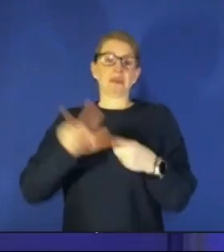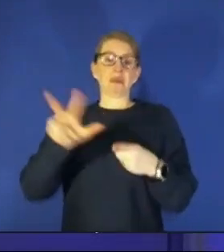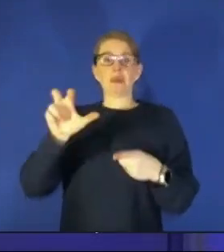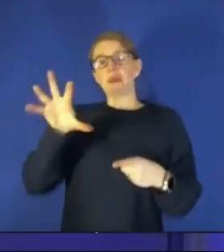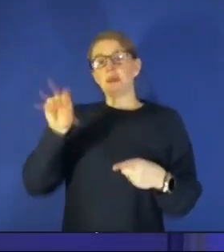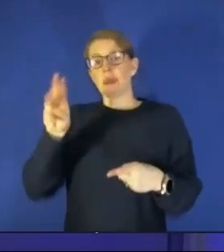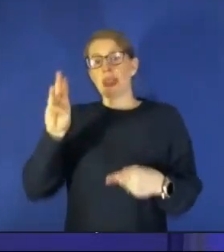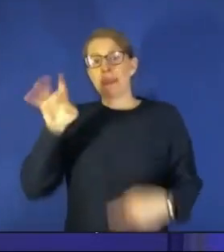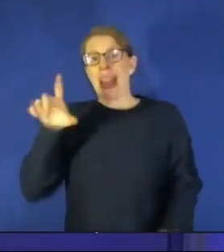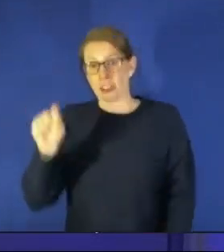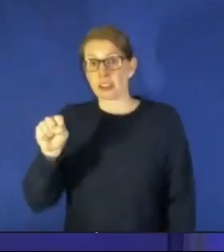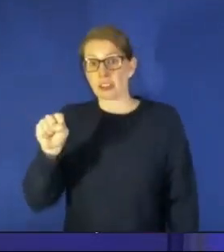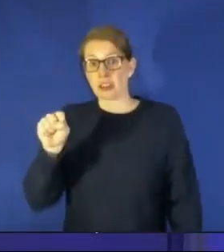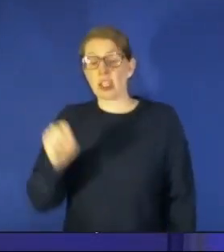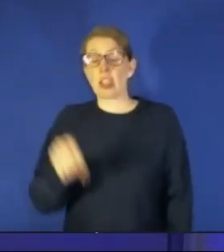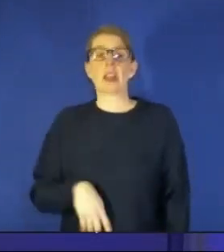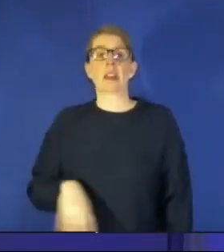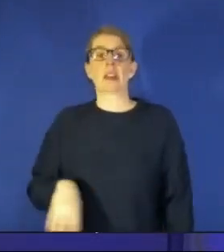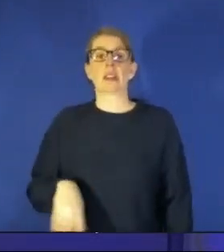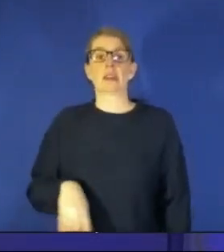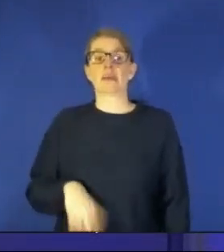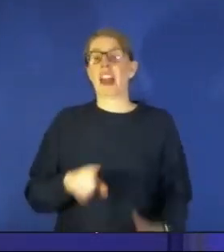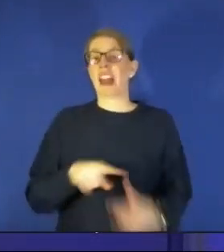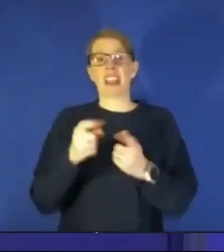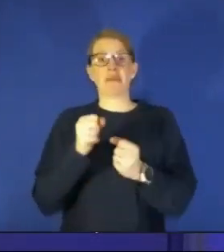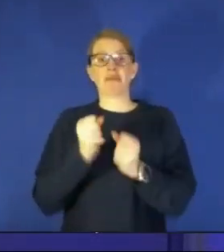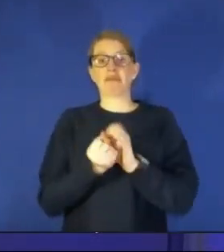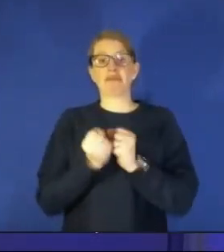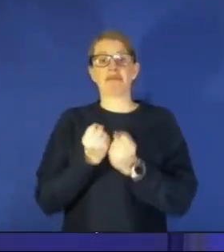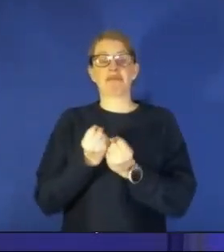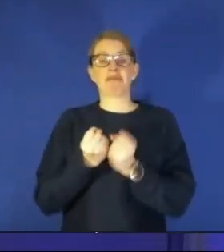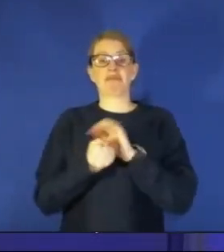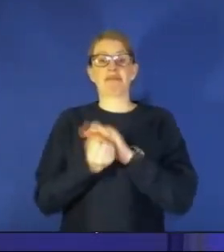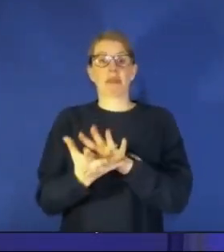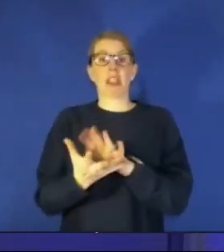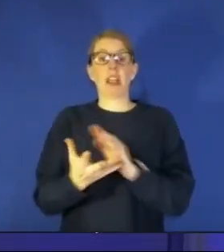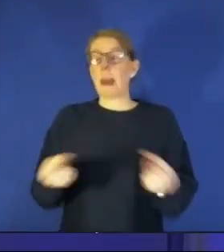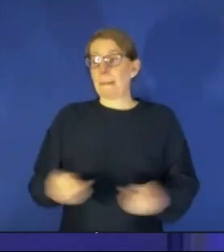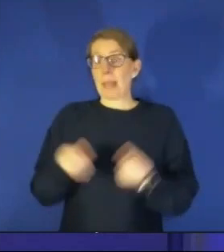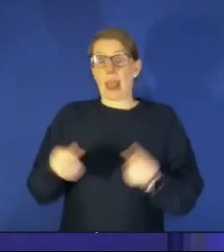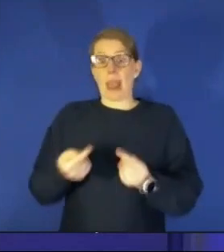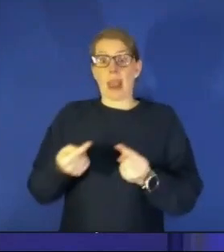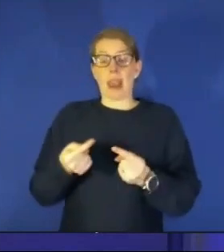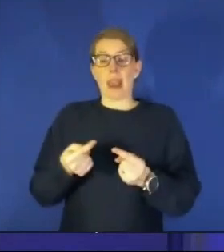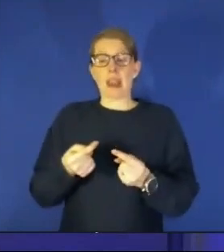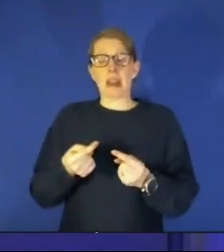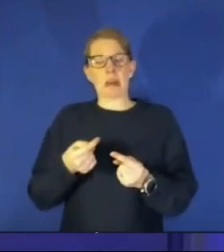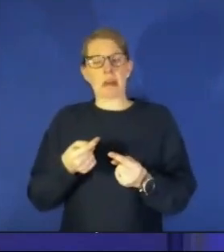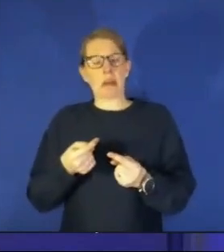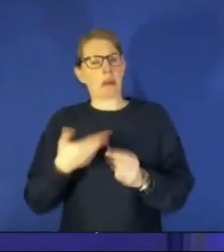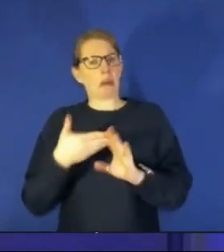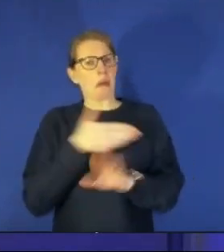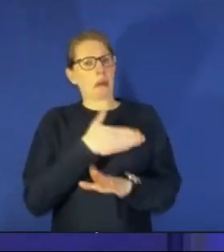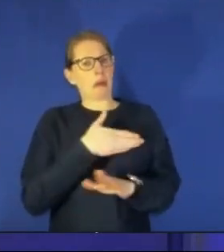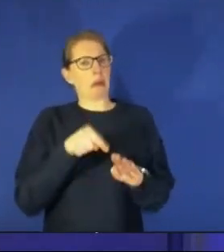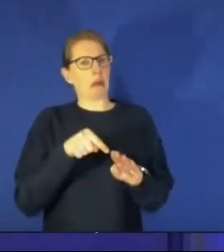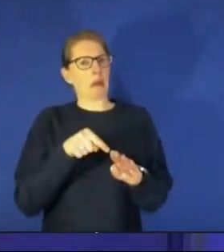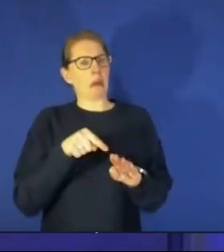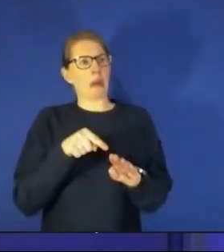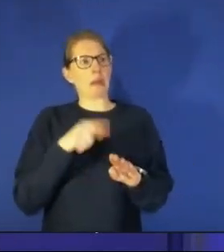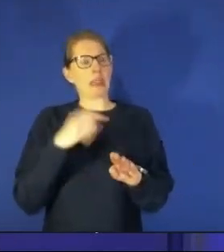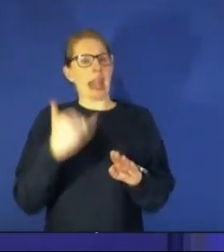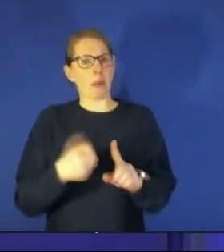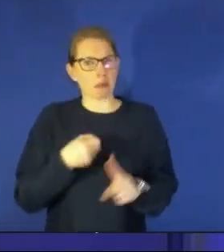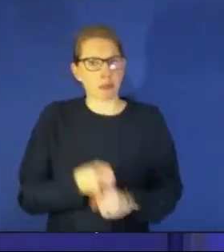miles. And if you didn't have any pain for a while, and all of a sudden you get a little pain, it could be your shoes. Okay, just